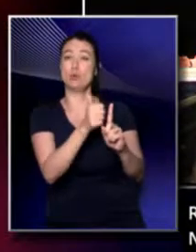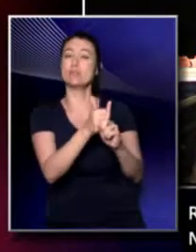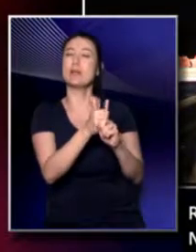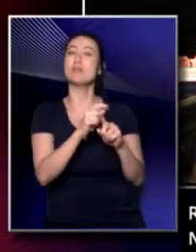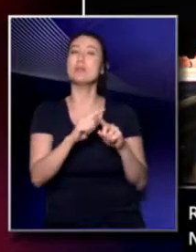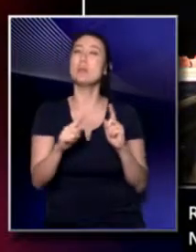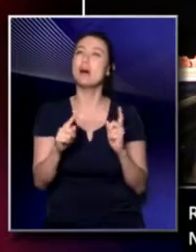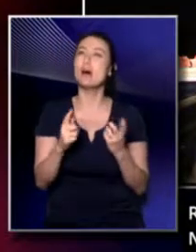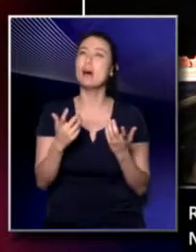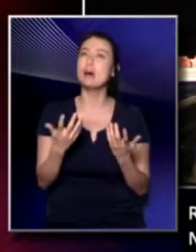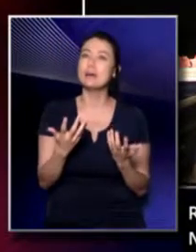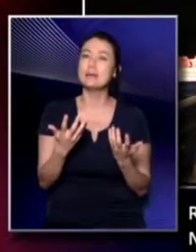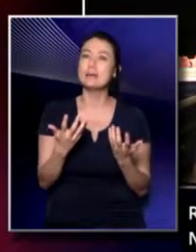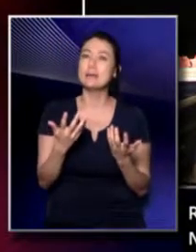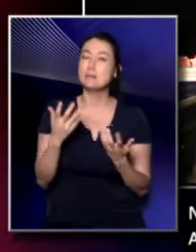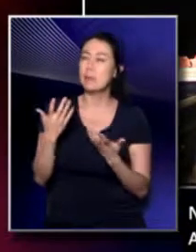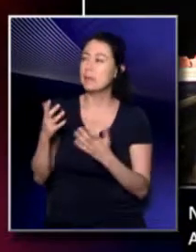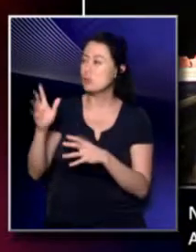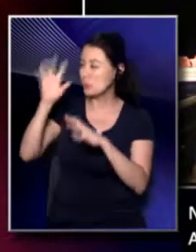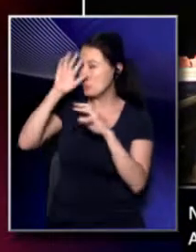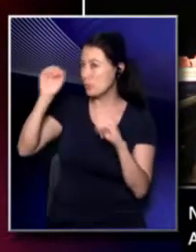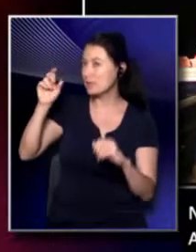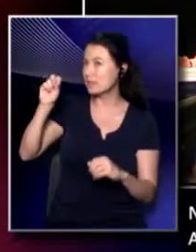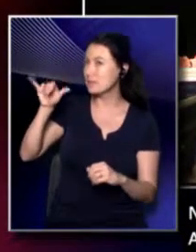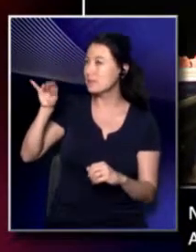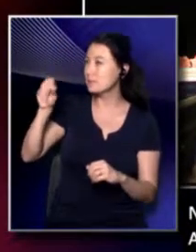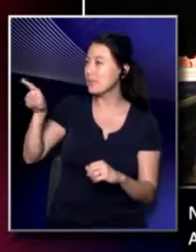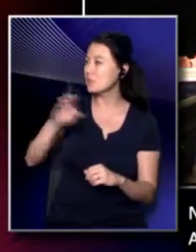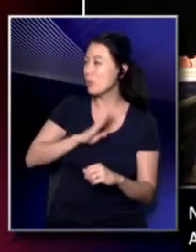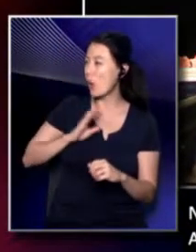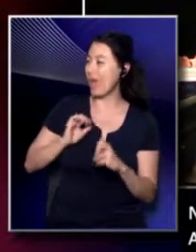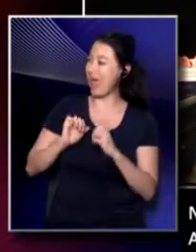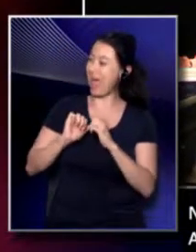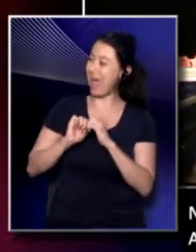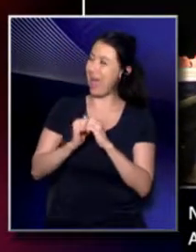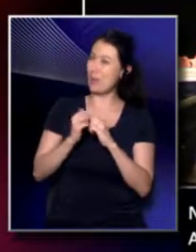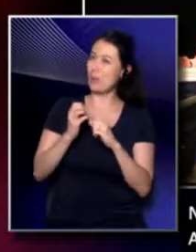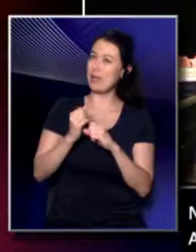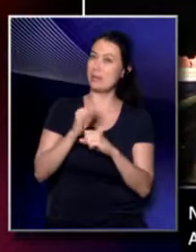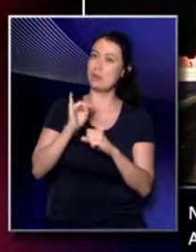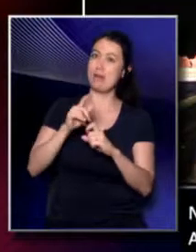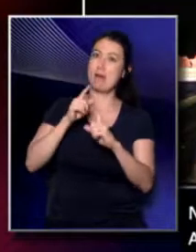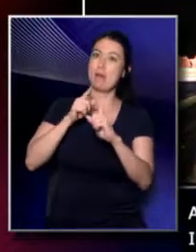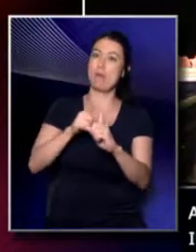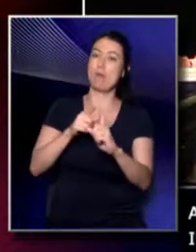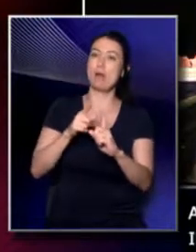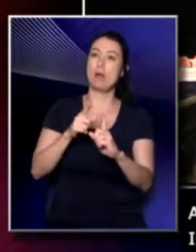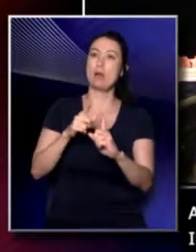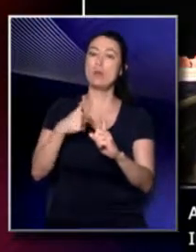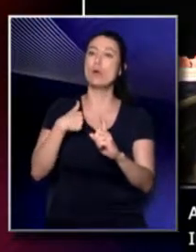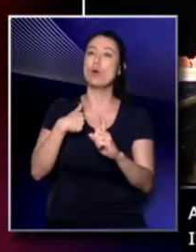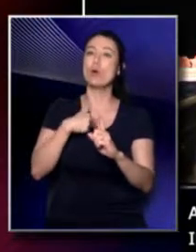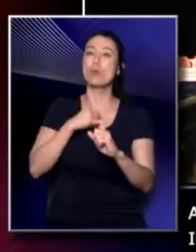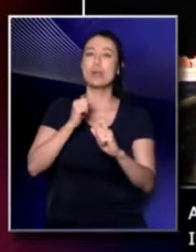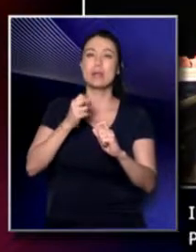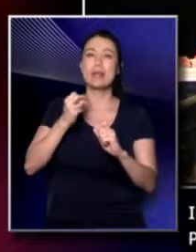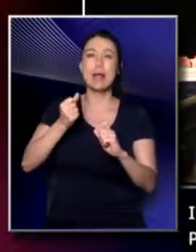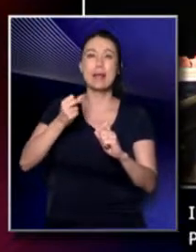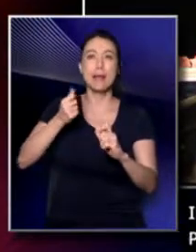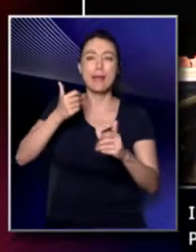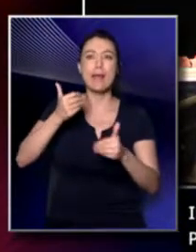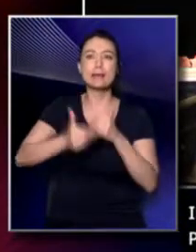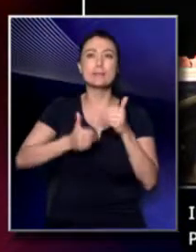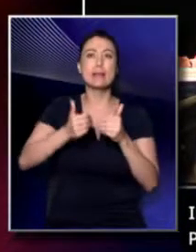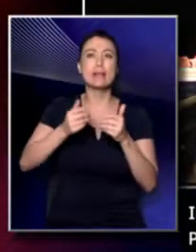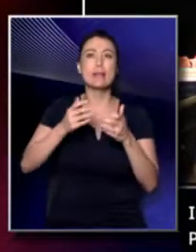to Dr. Sims and the board, is how do we get to that point where we can kind of expedite the process